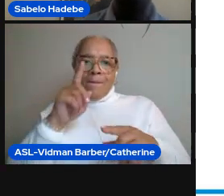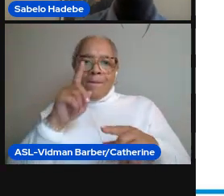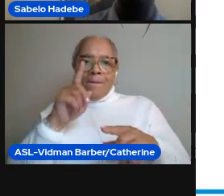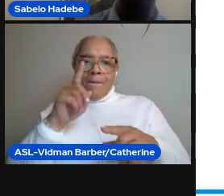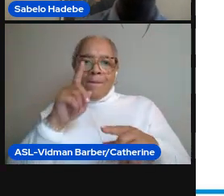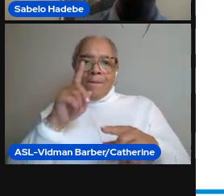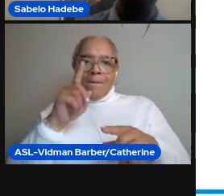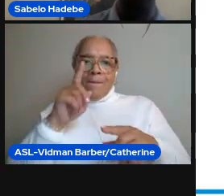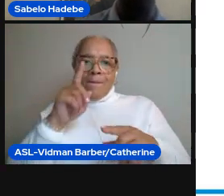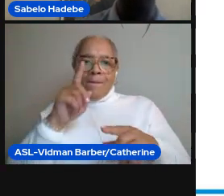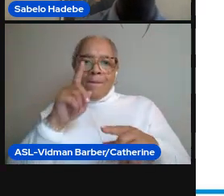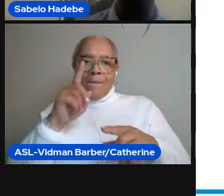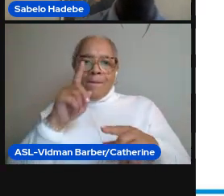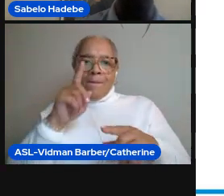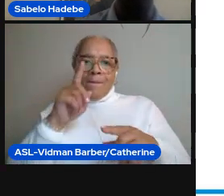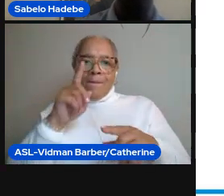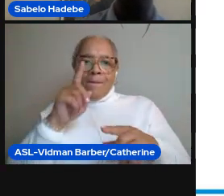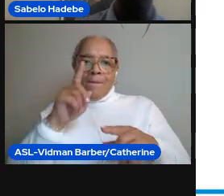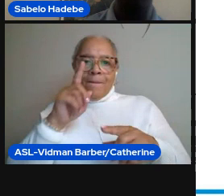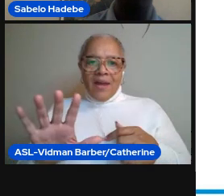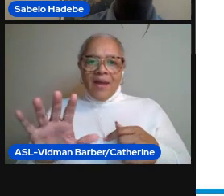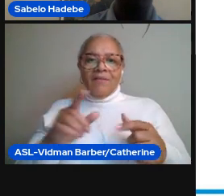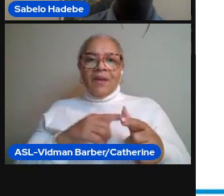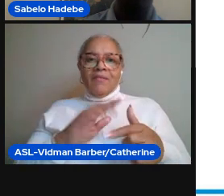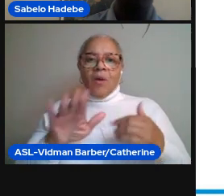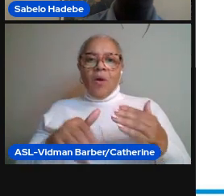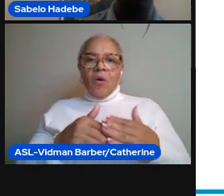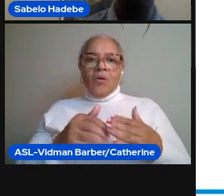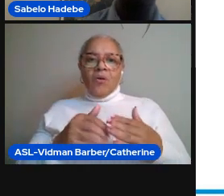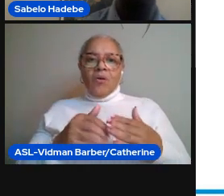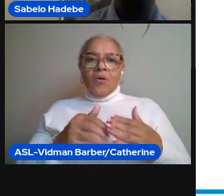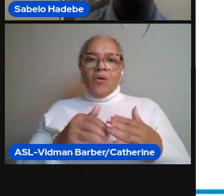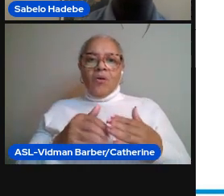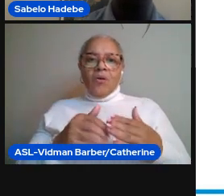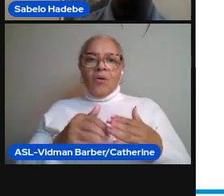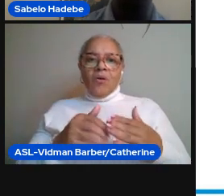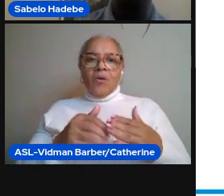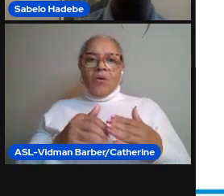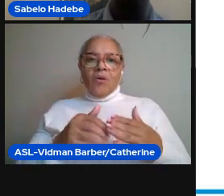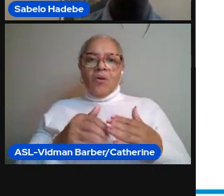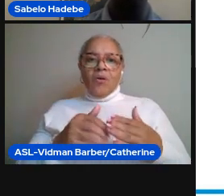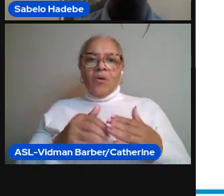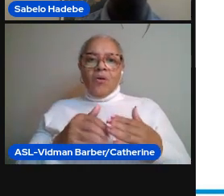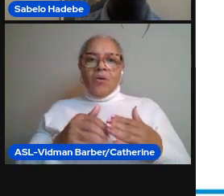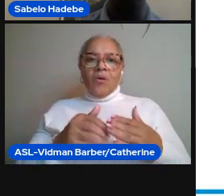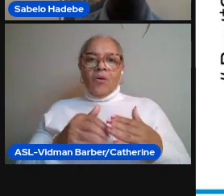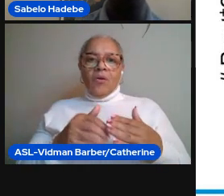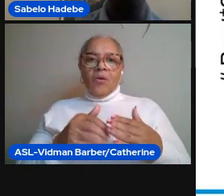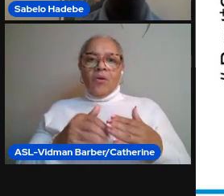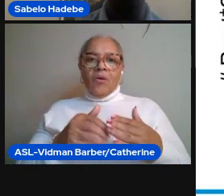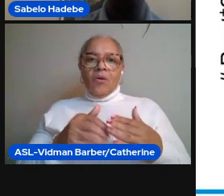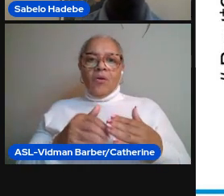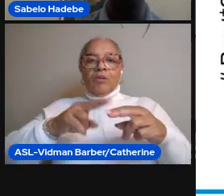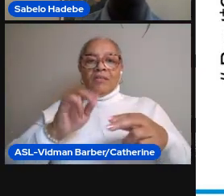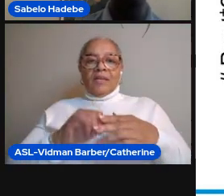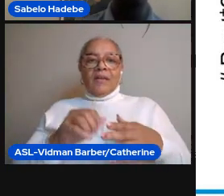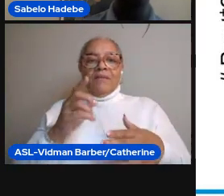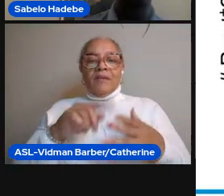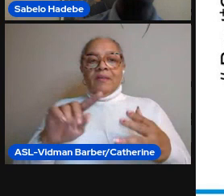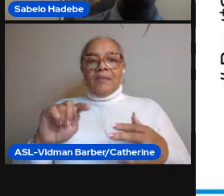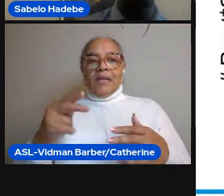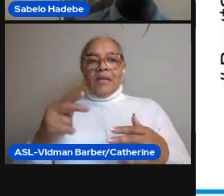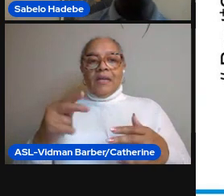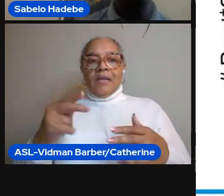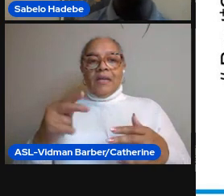or IL-33. This is in the total lung. So you also see that this increase in Th2 cytokines.